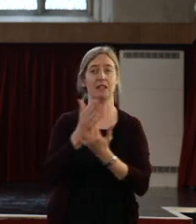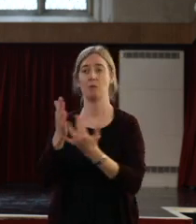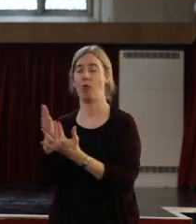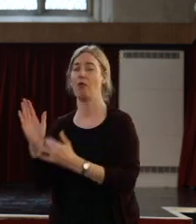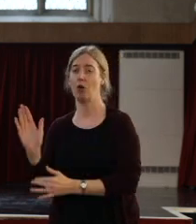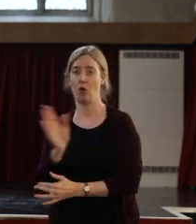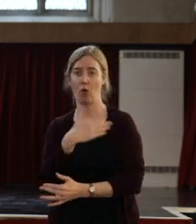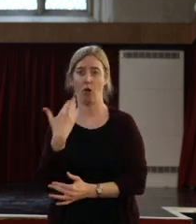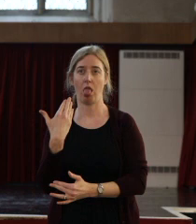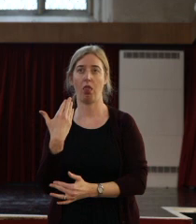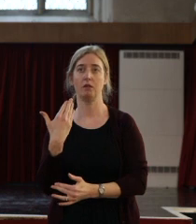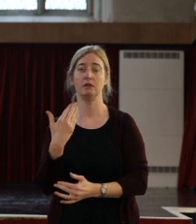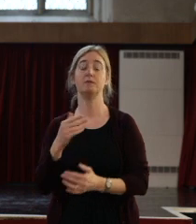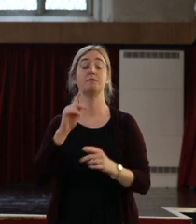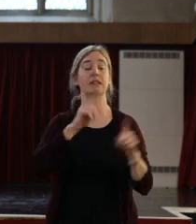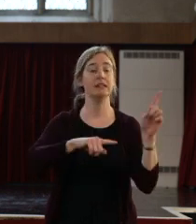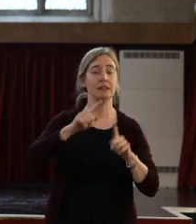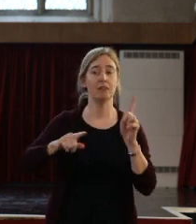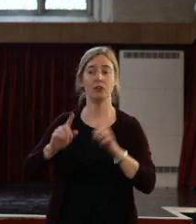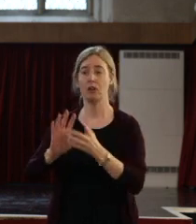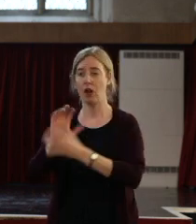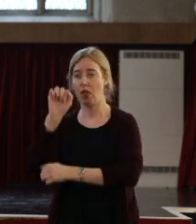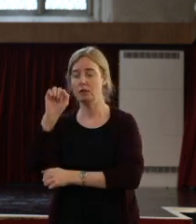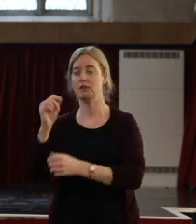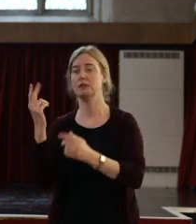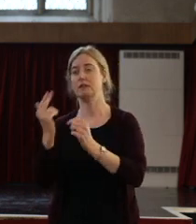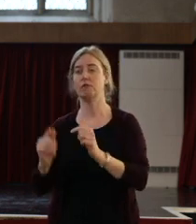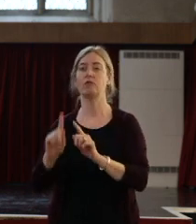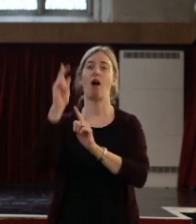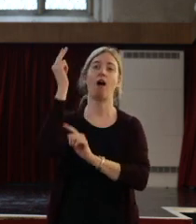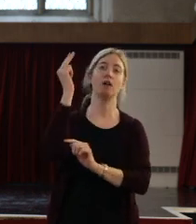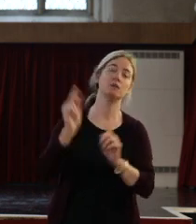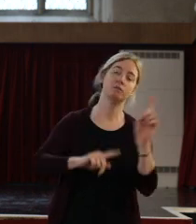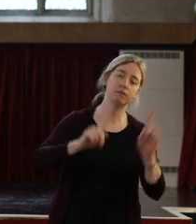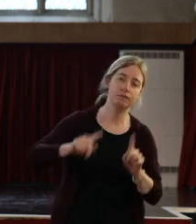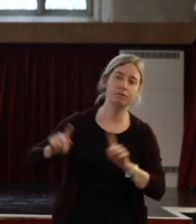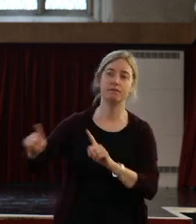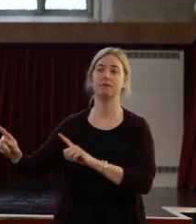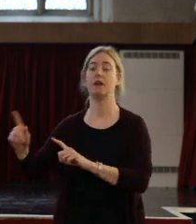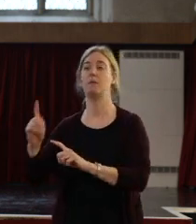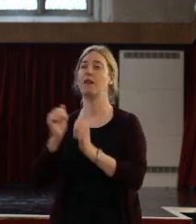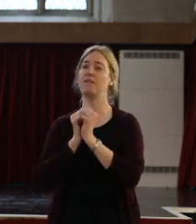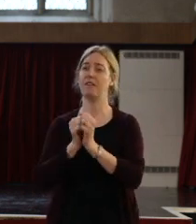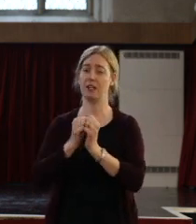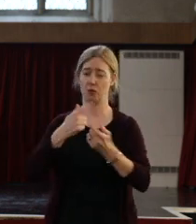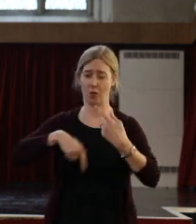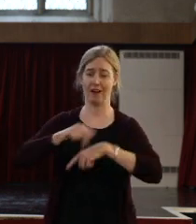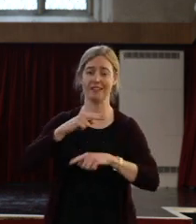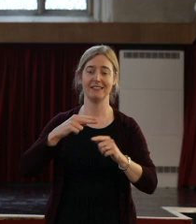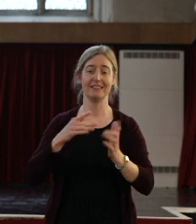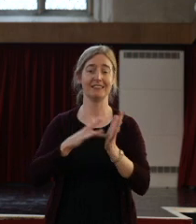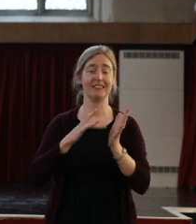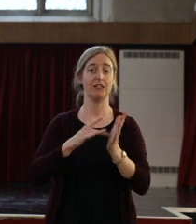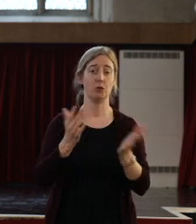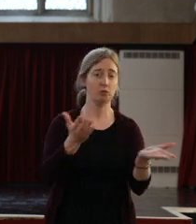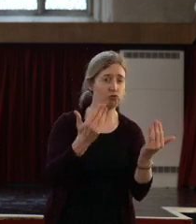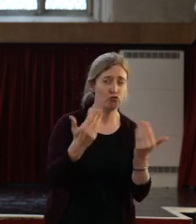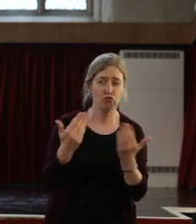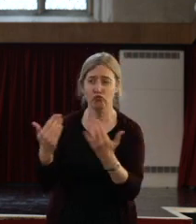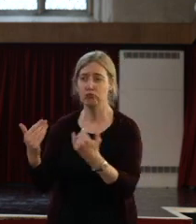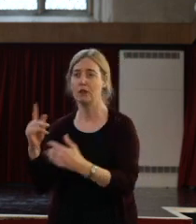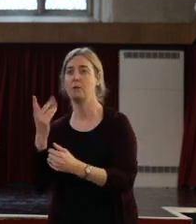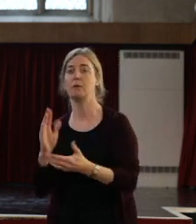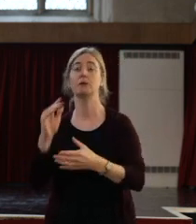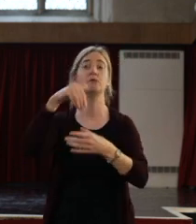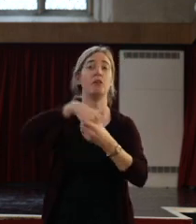it with lots of the different arts and cultural activities that we do. And it's a huge value to us as a city to be able to do that. And I think if